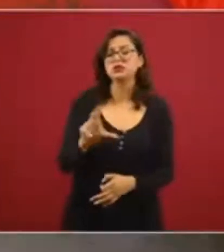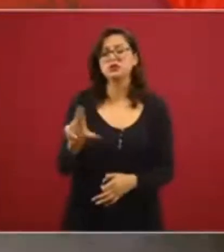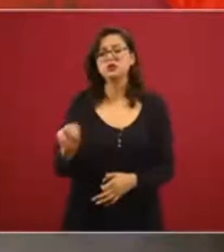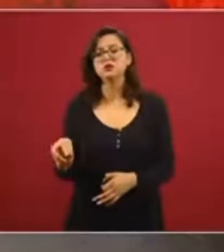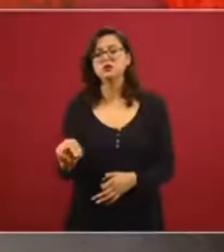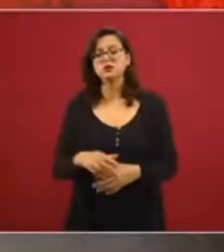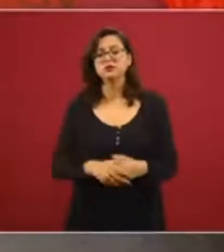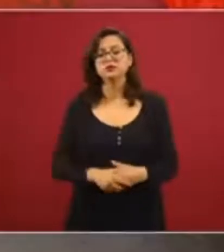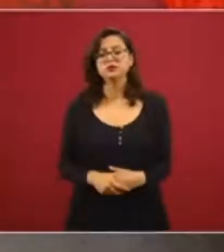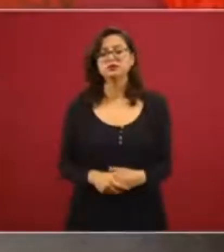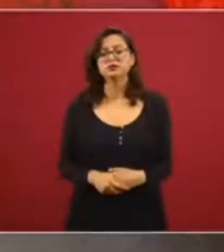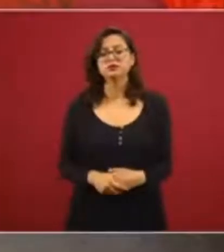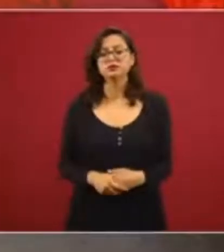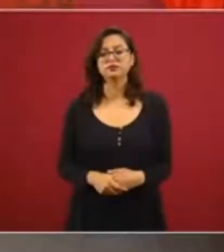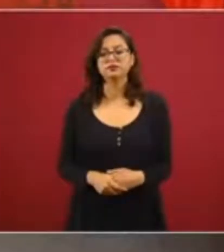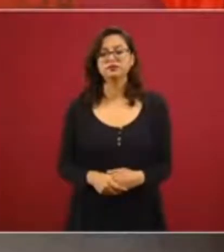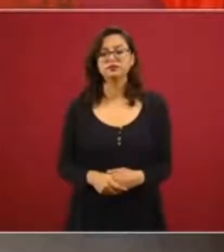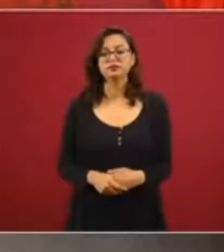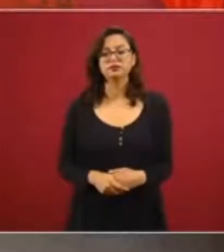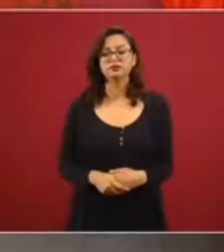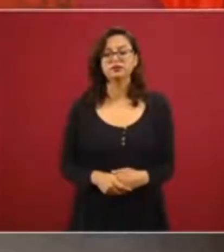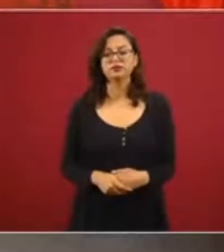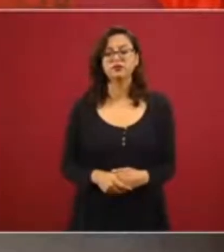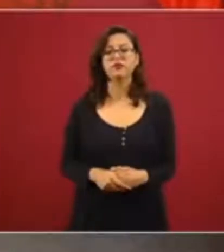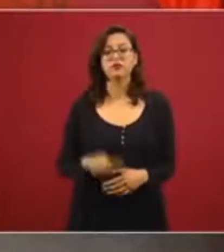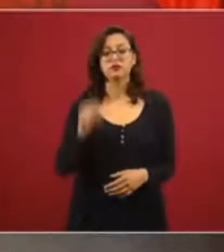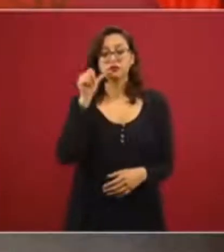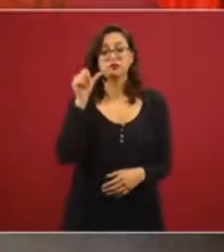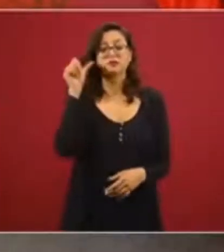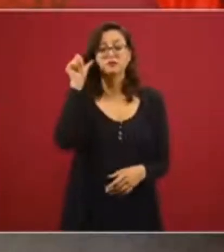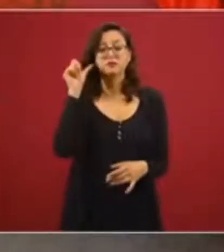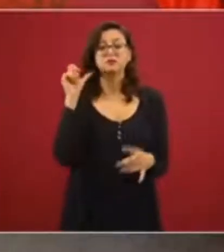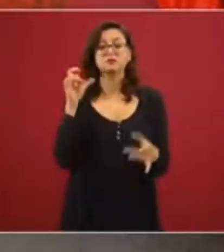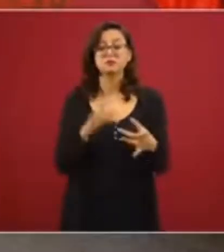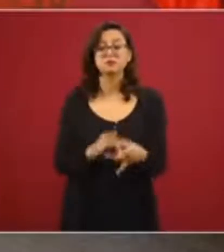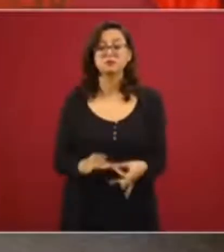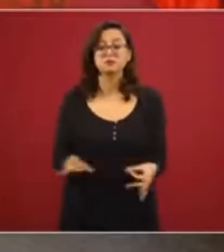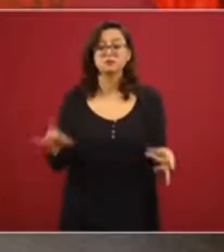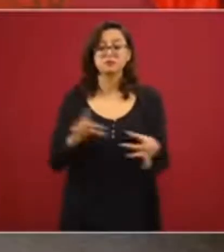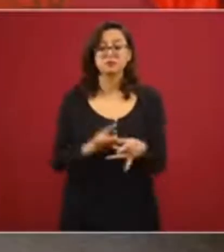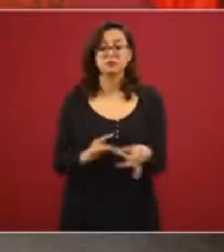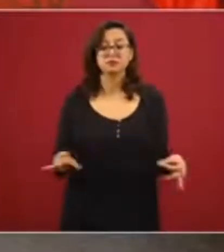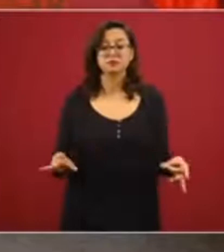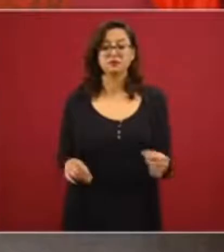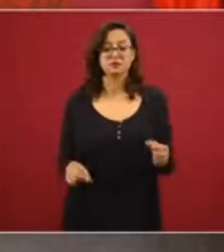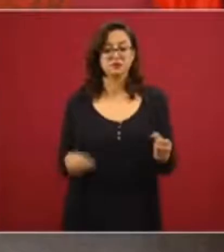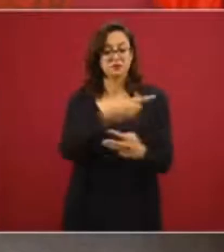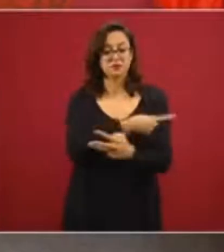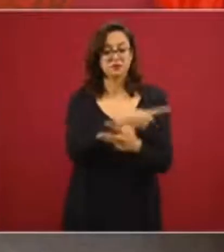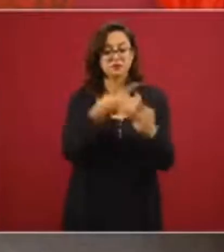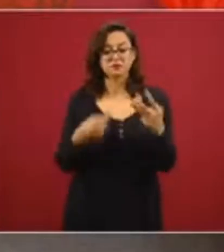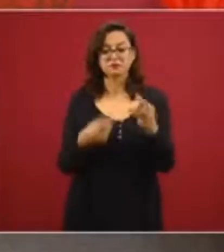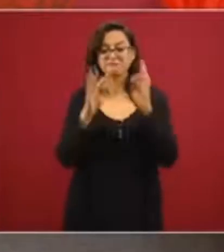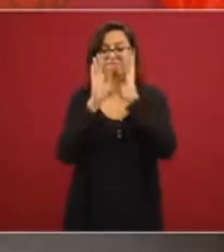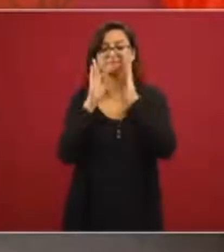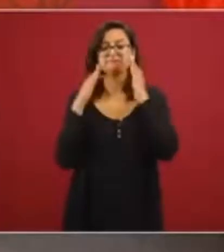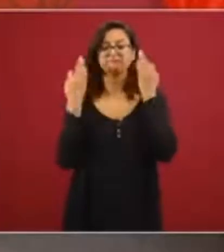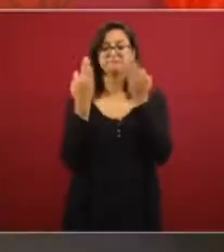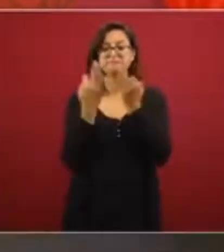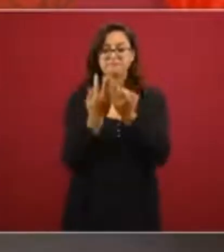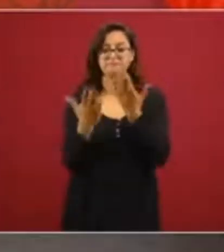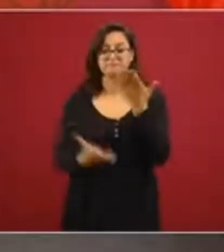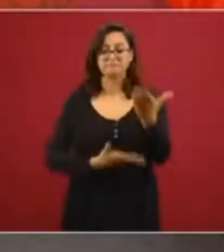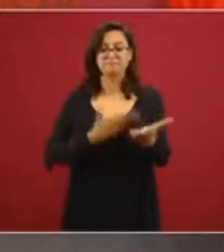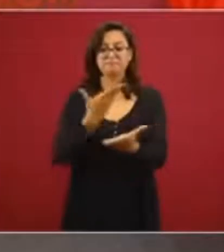Hay, lo expuse ayer, 3 posibilidades y se